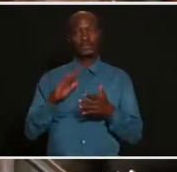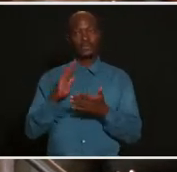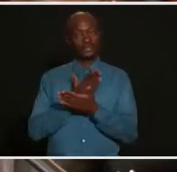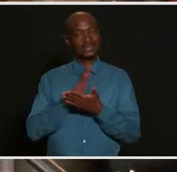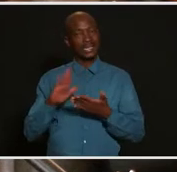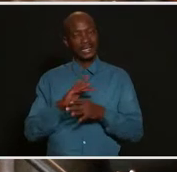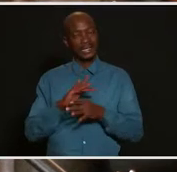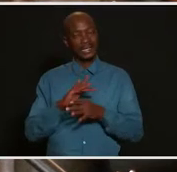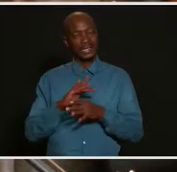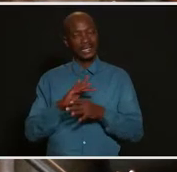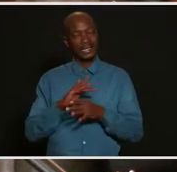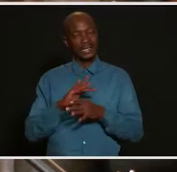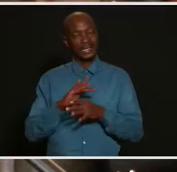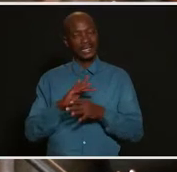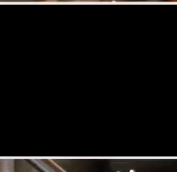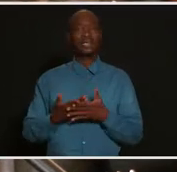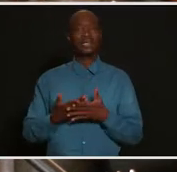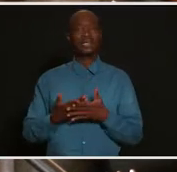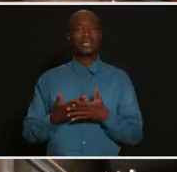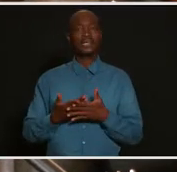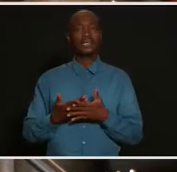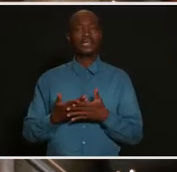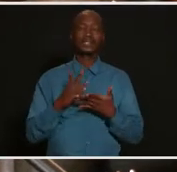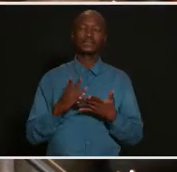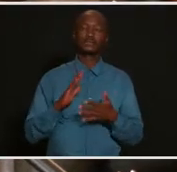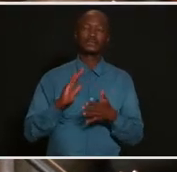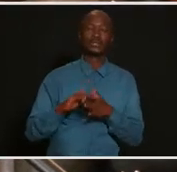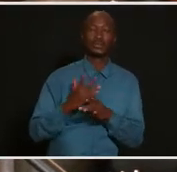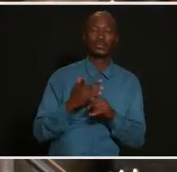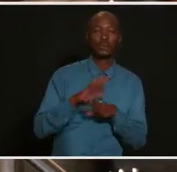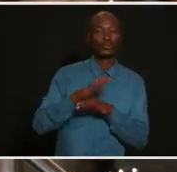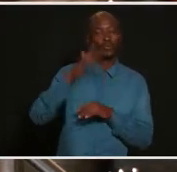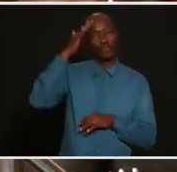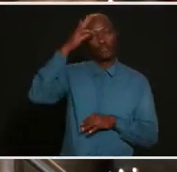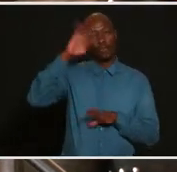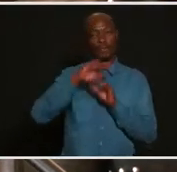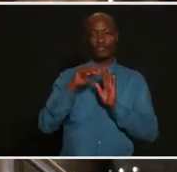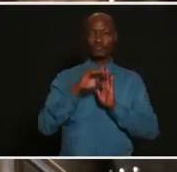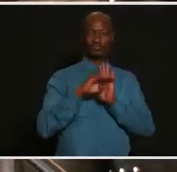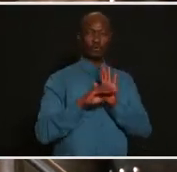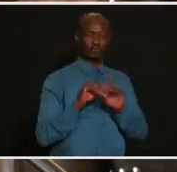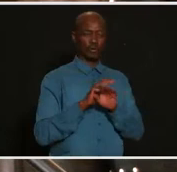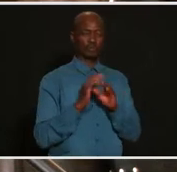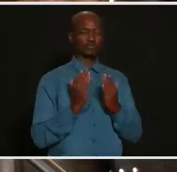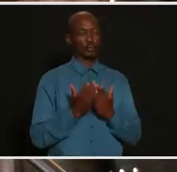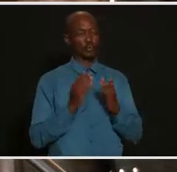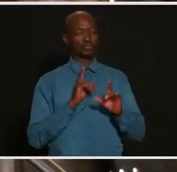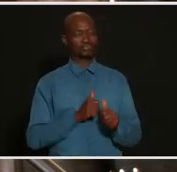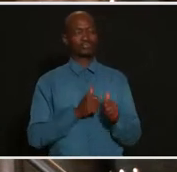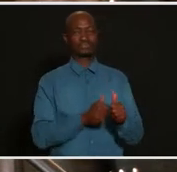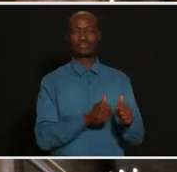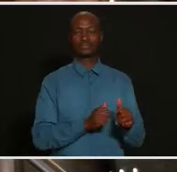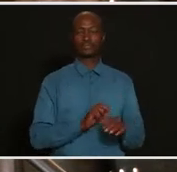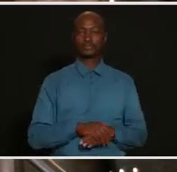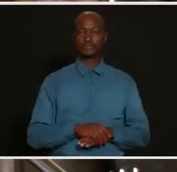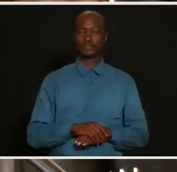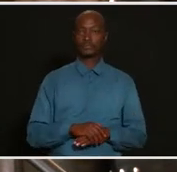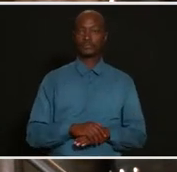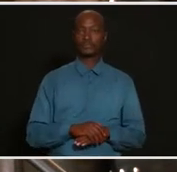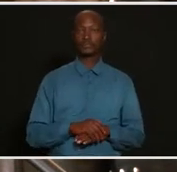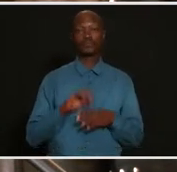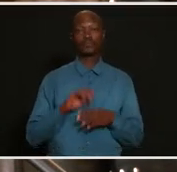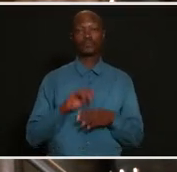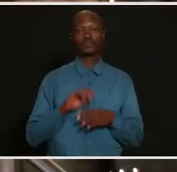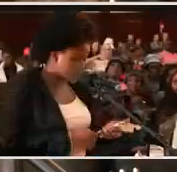sketching I can do all these because I'm not subjected to formal school programs homeschooling has kept me free from bullying and